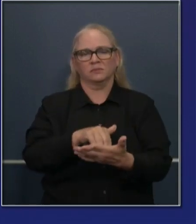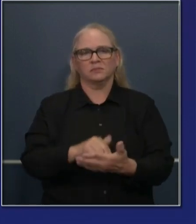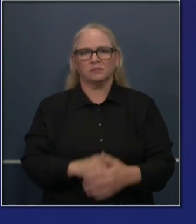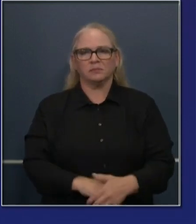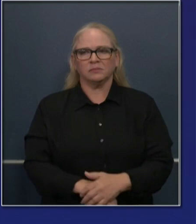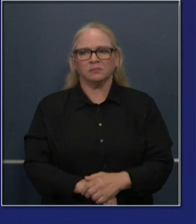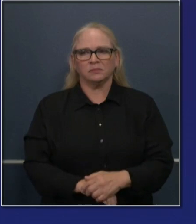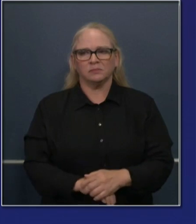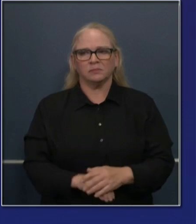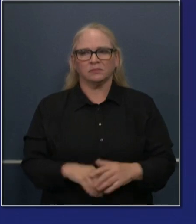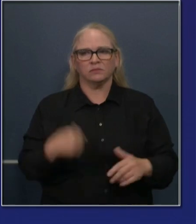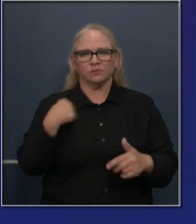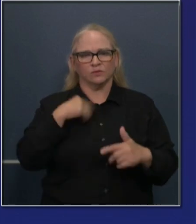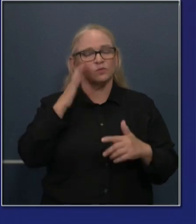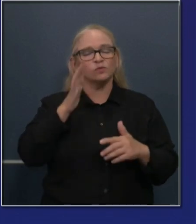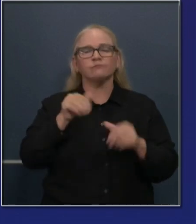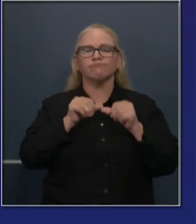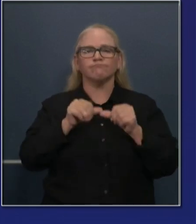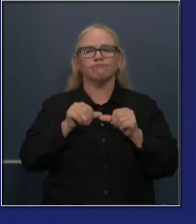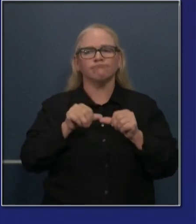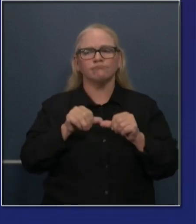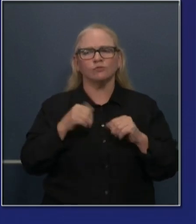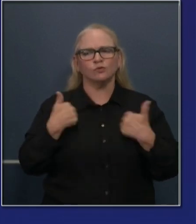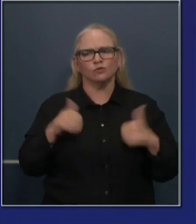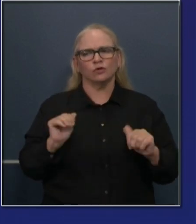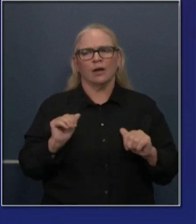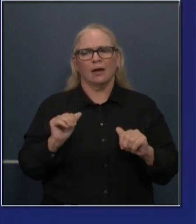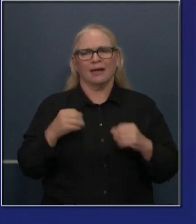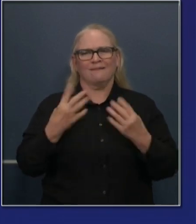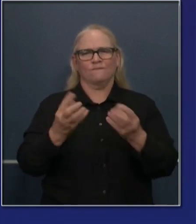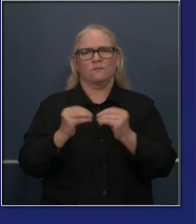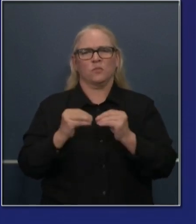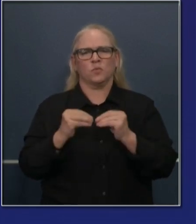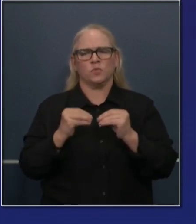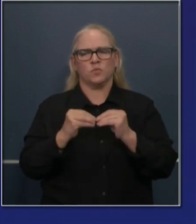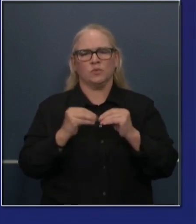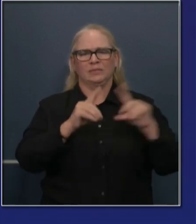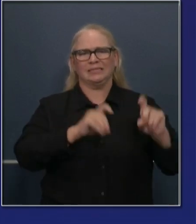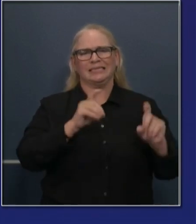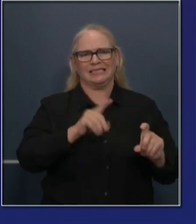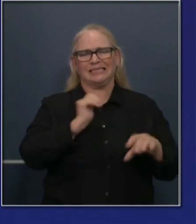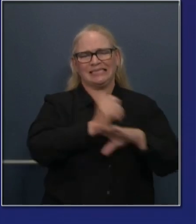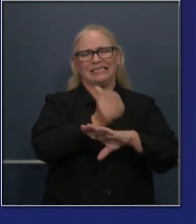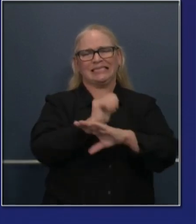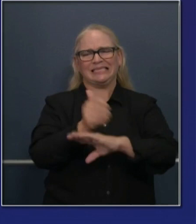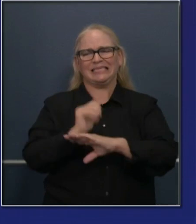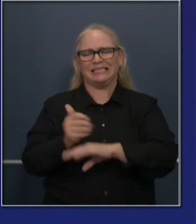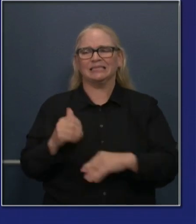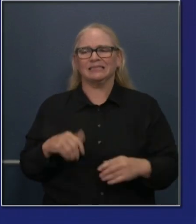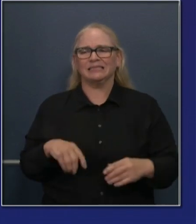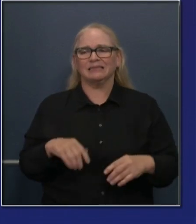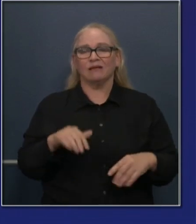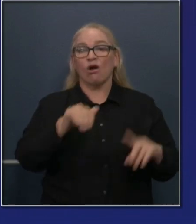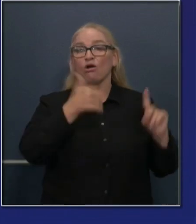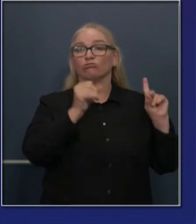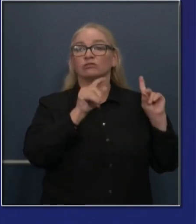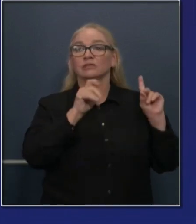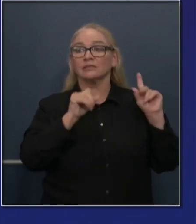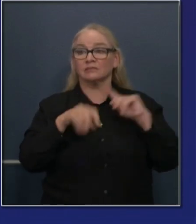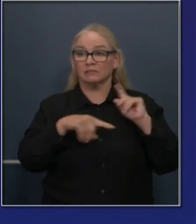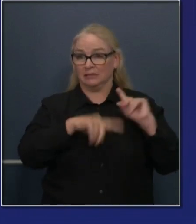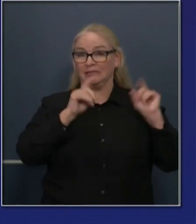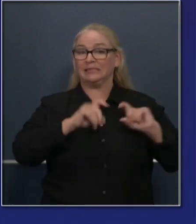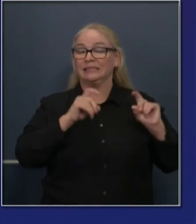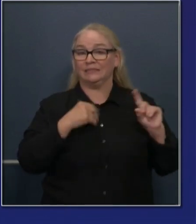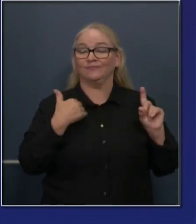to get those testing numbers up. I don't know many states that are testing as many people, but that, as